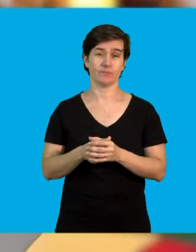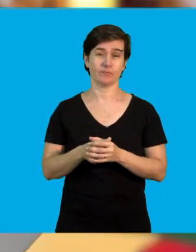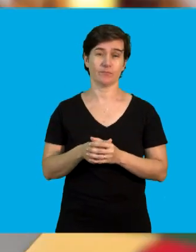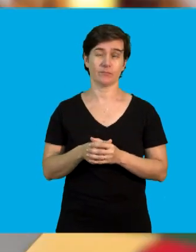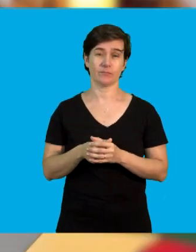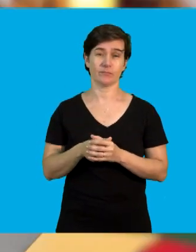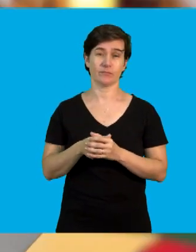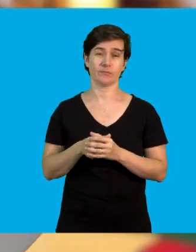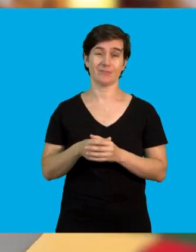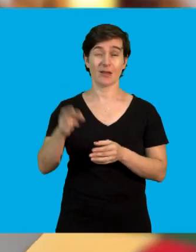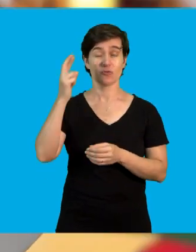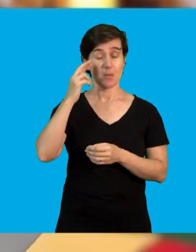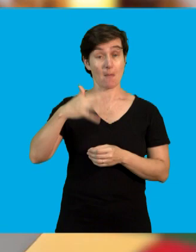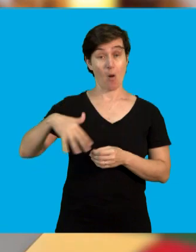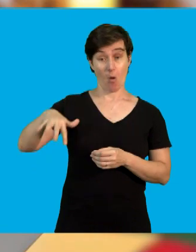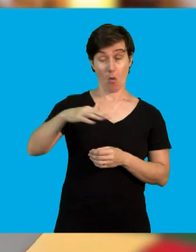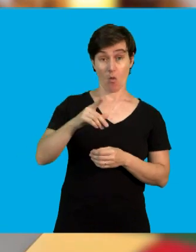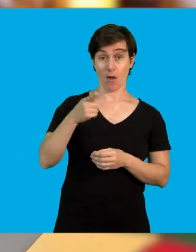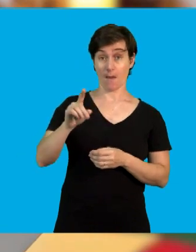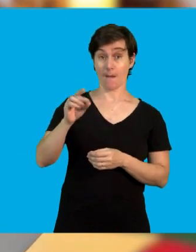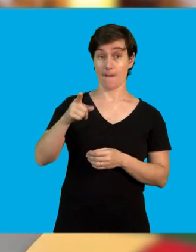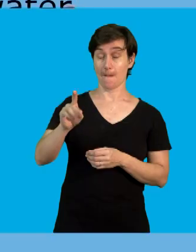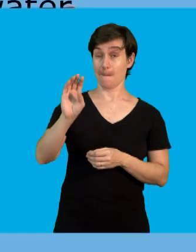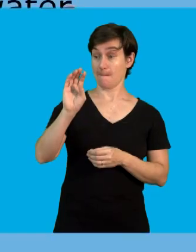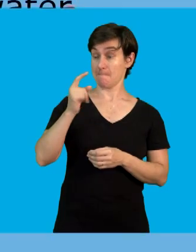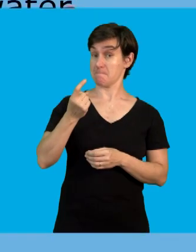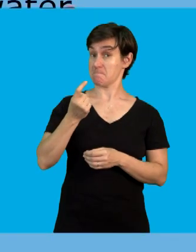hydroxide. Remember that all the hydroxides have the OH.